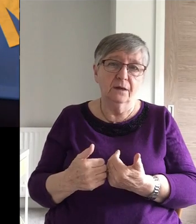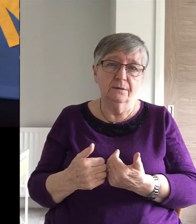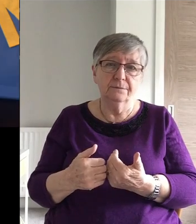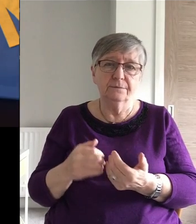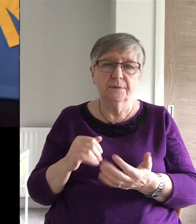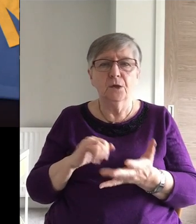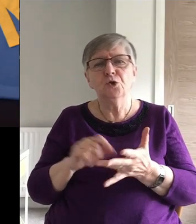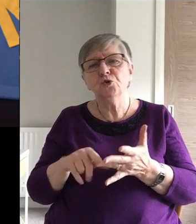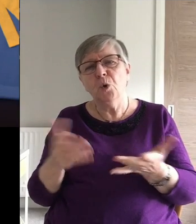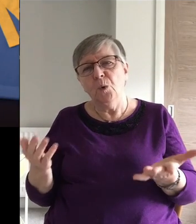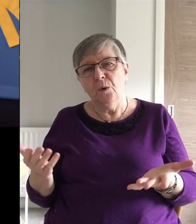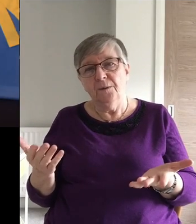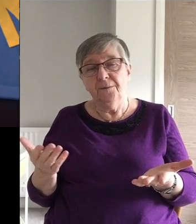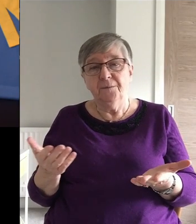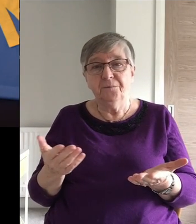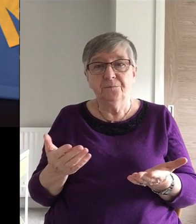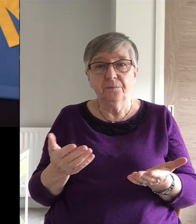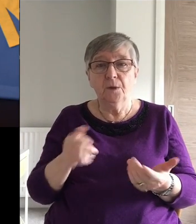So then,